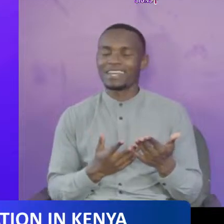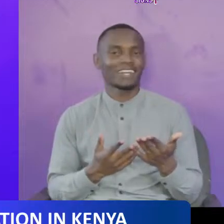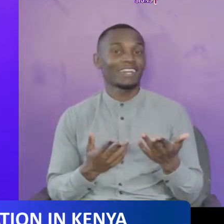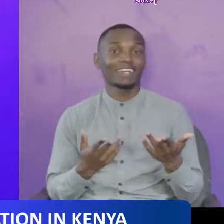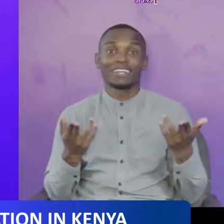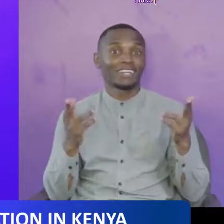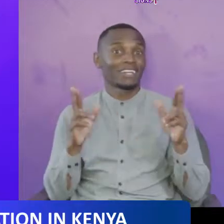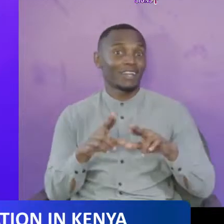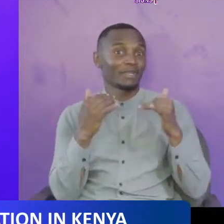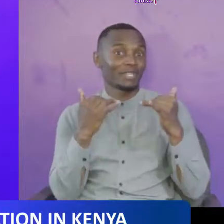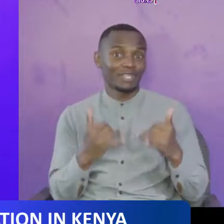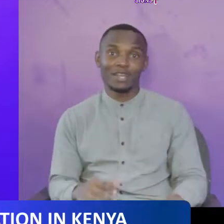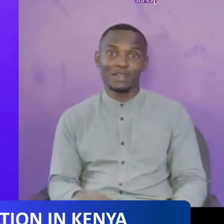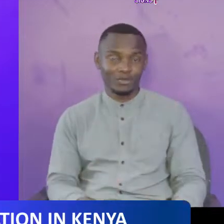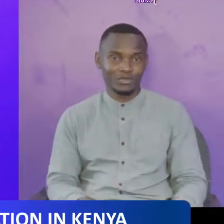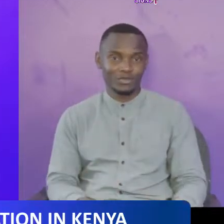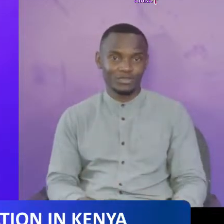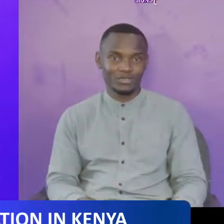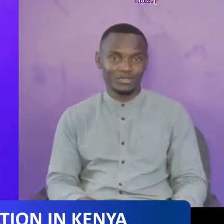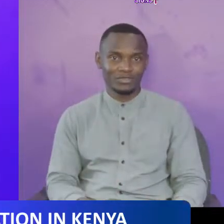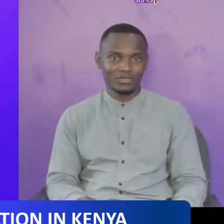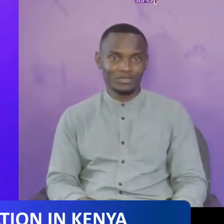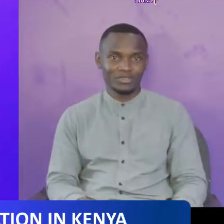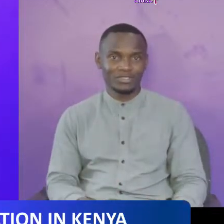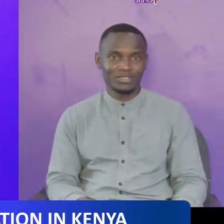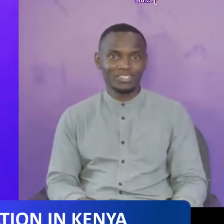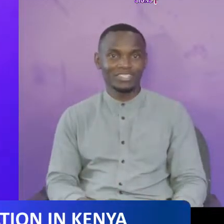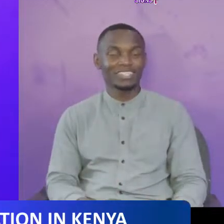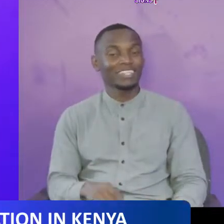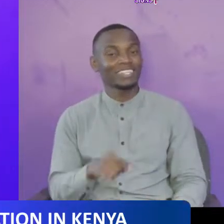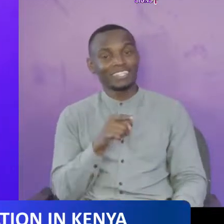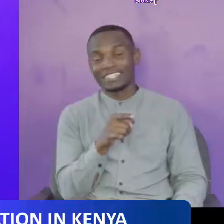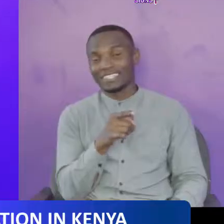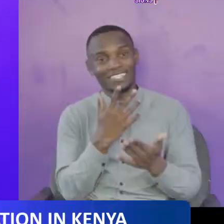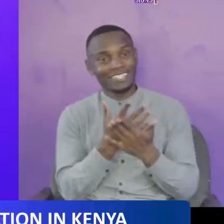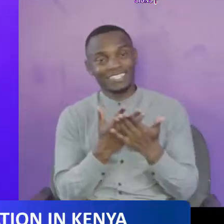You're indeed a marketing. This thing is going down.